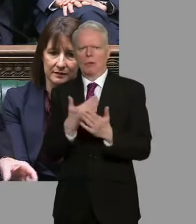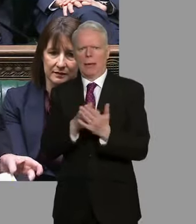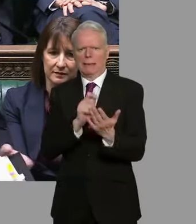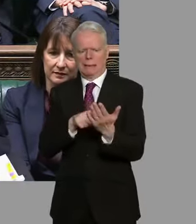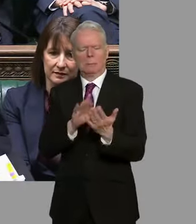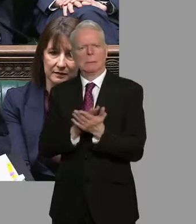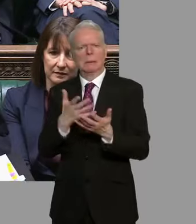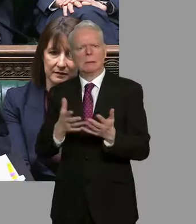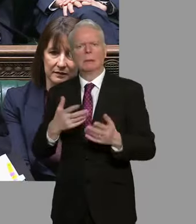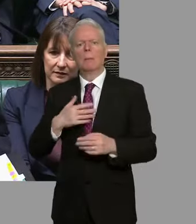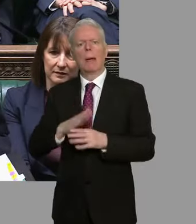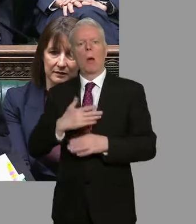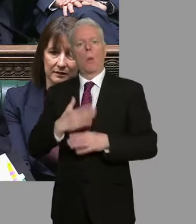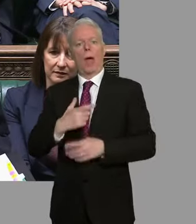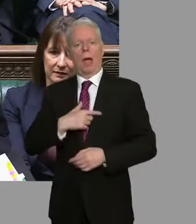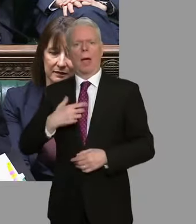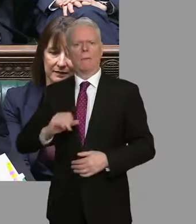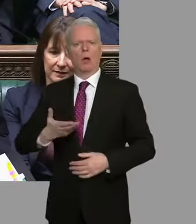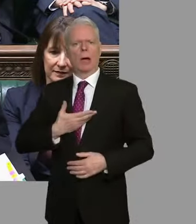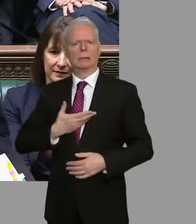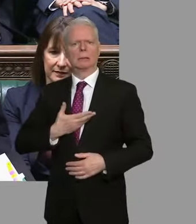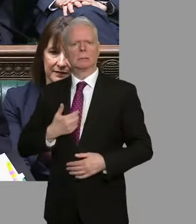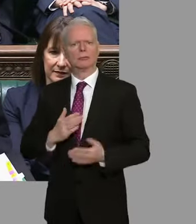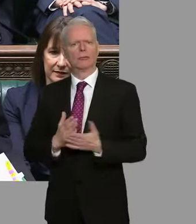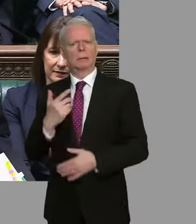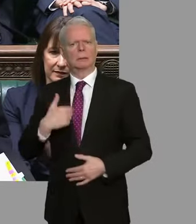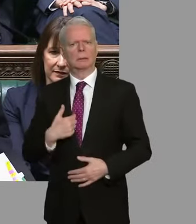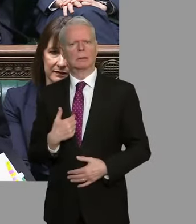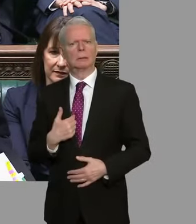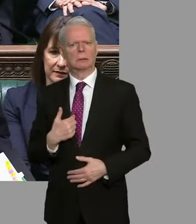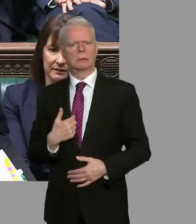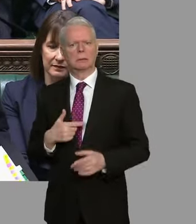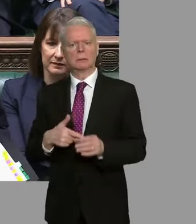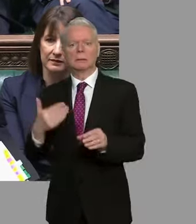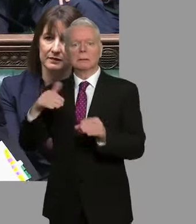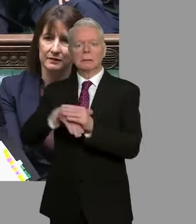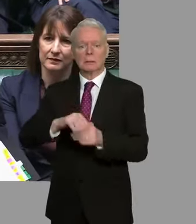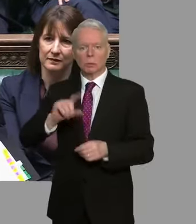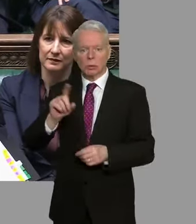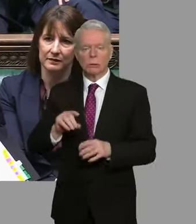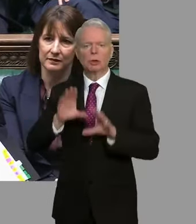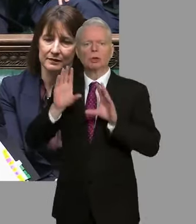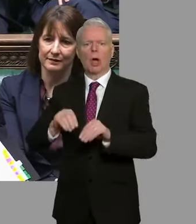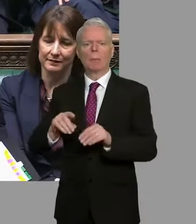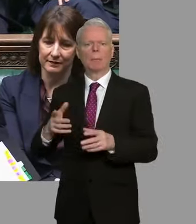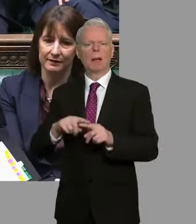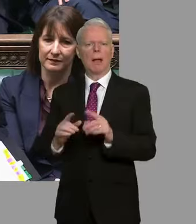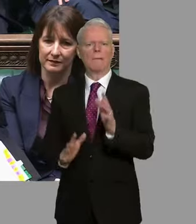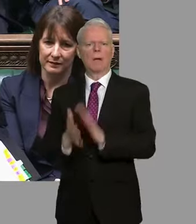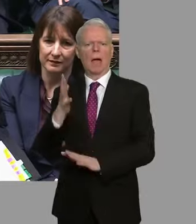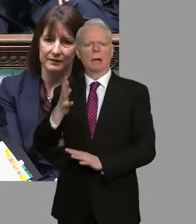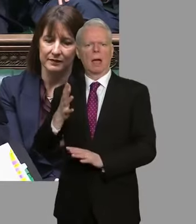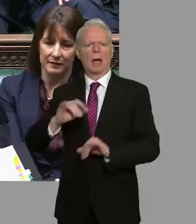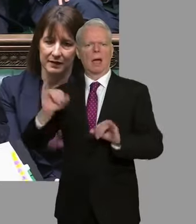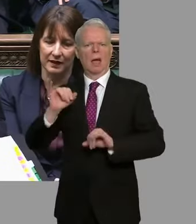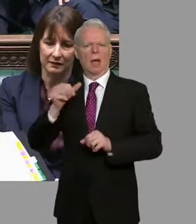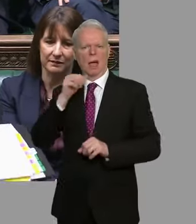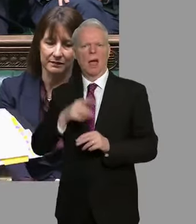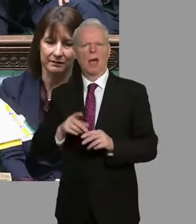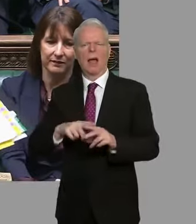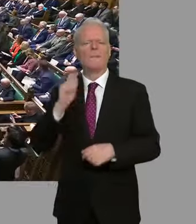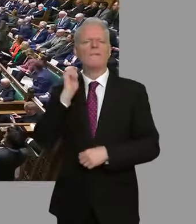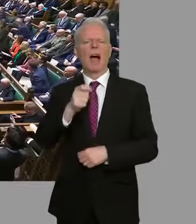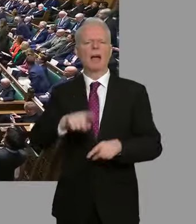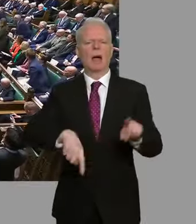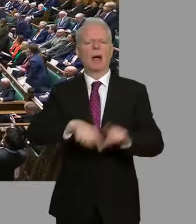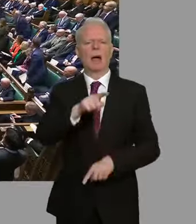workers from day one, secure wages, secure jobs and ensuring workers have the rights that they deserve at work.